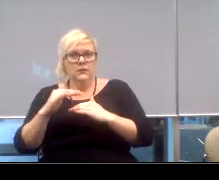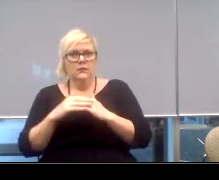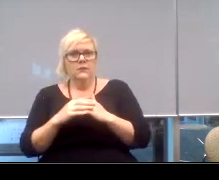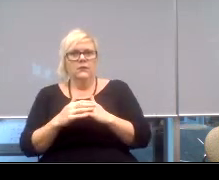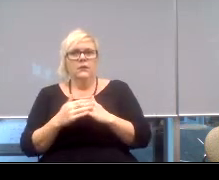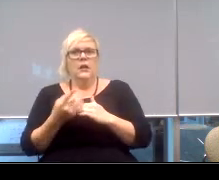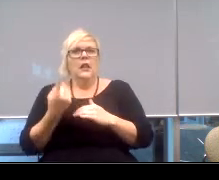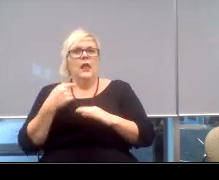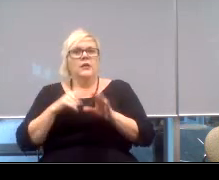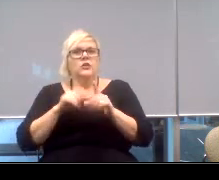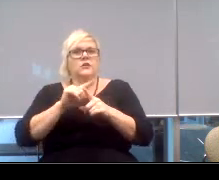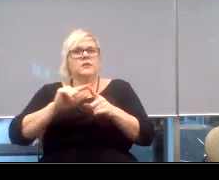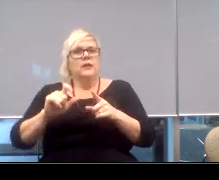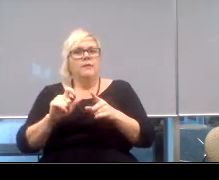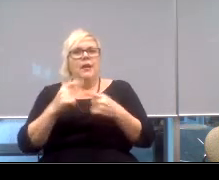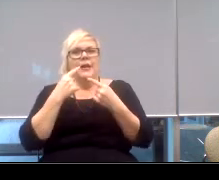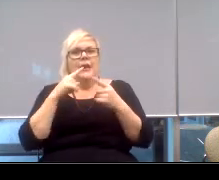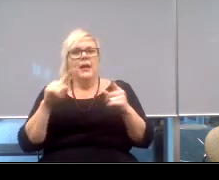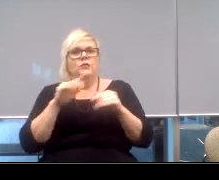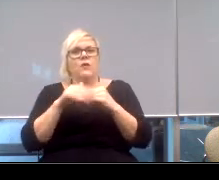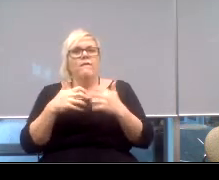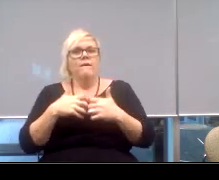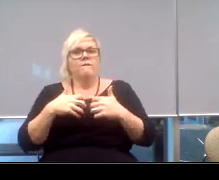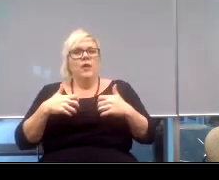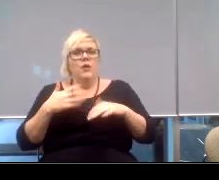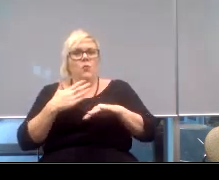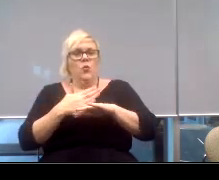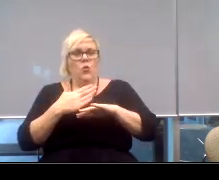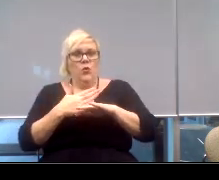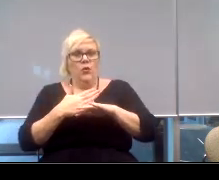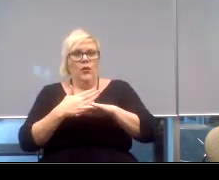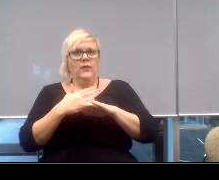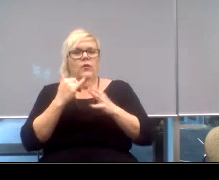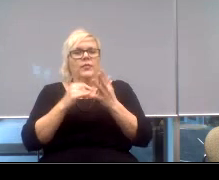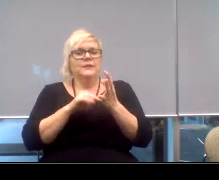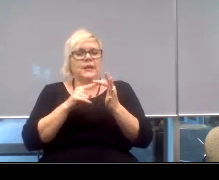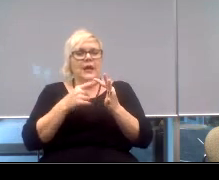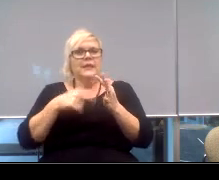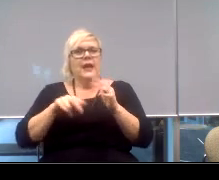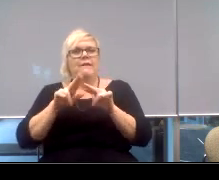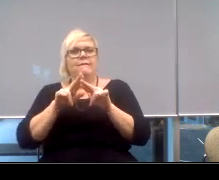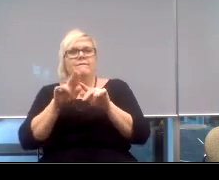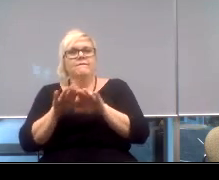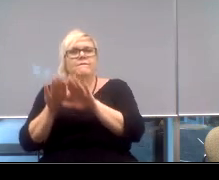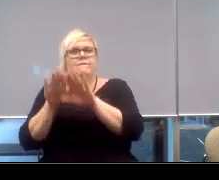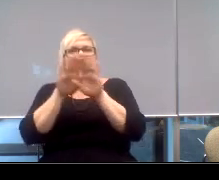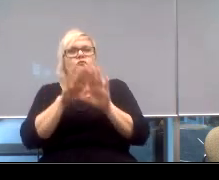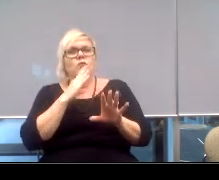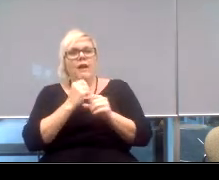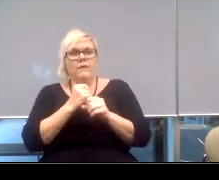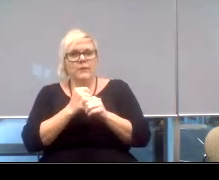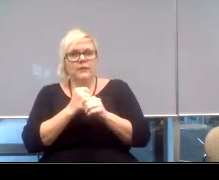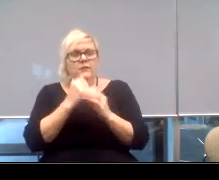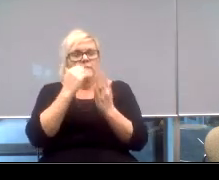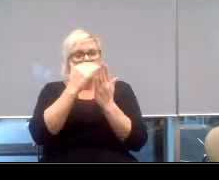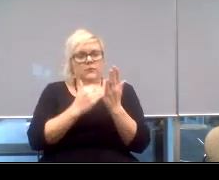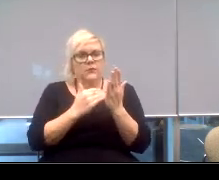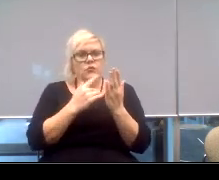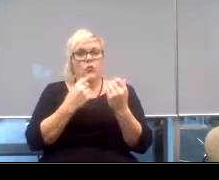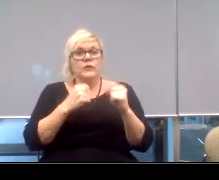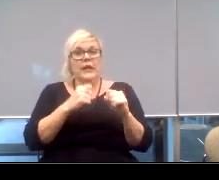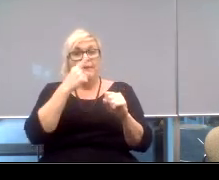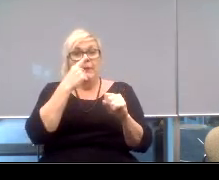December last year and has been developed and agreed between governments. It will protect people interacting with NDIS